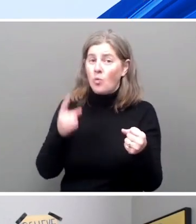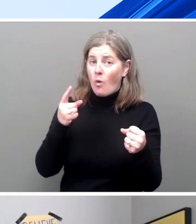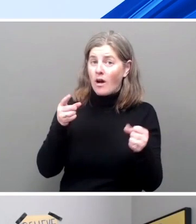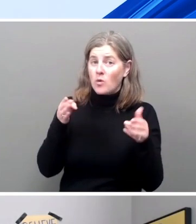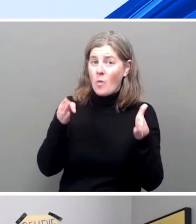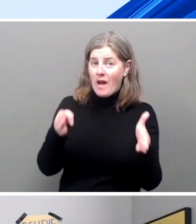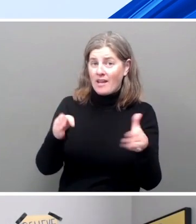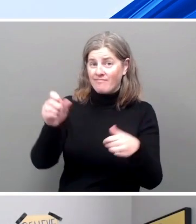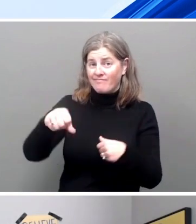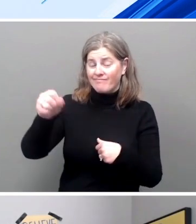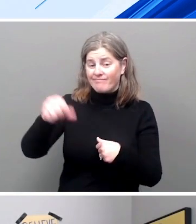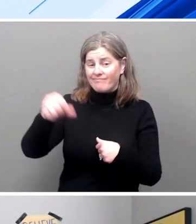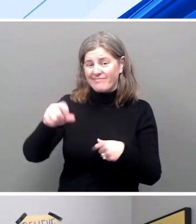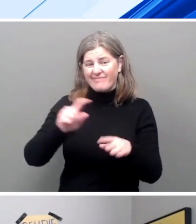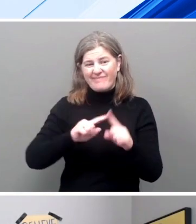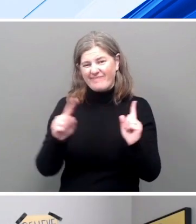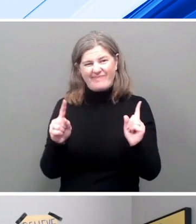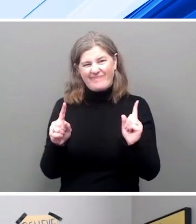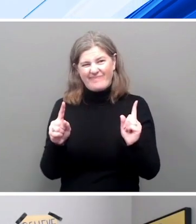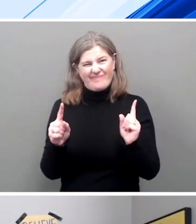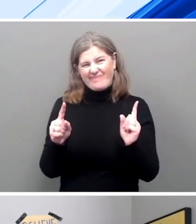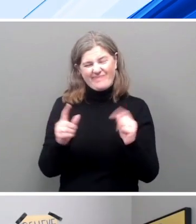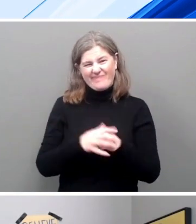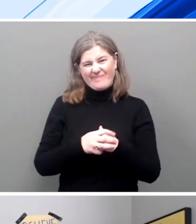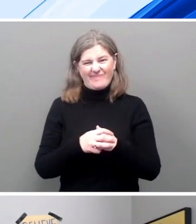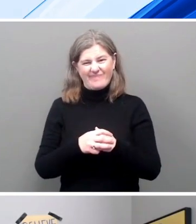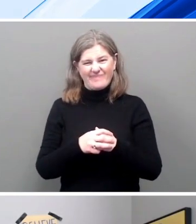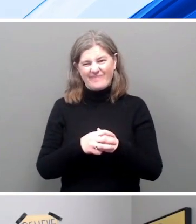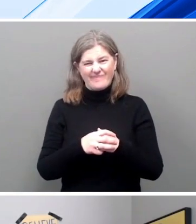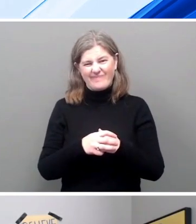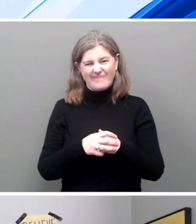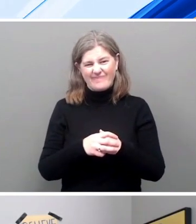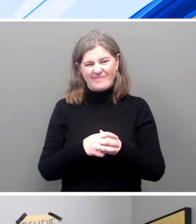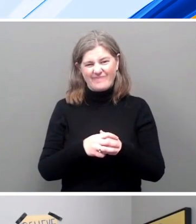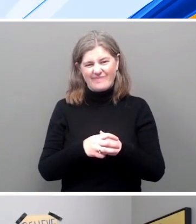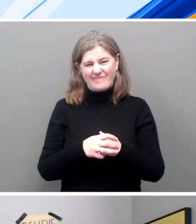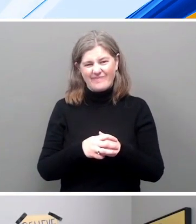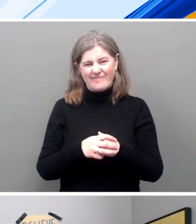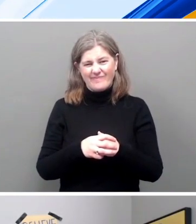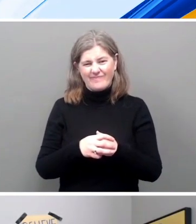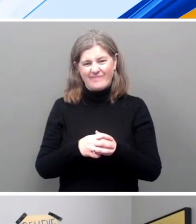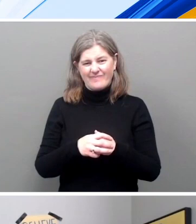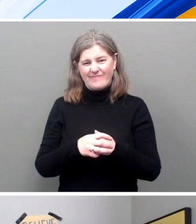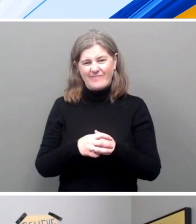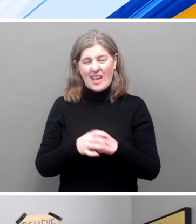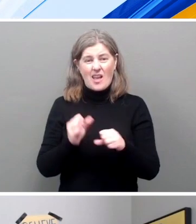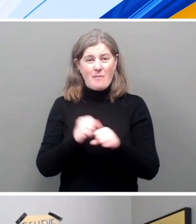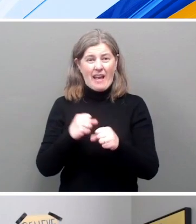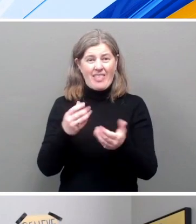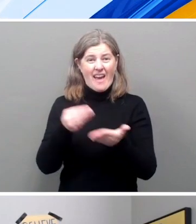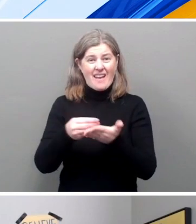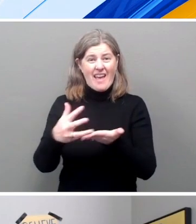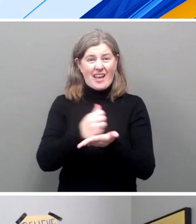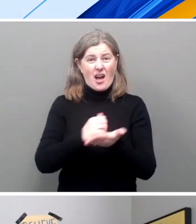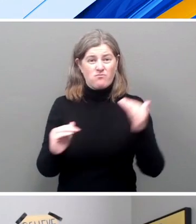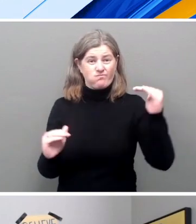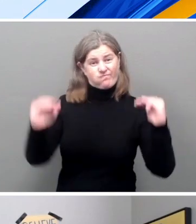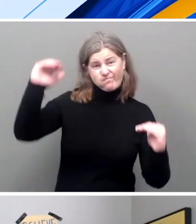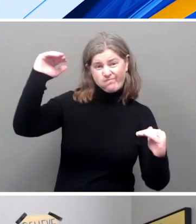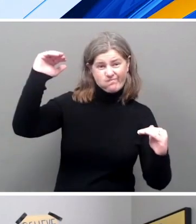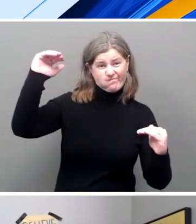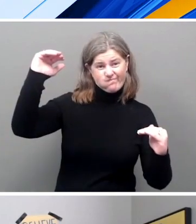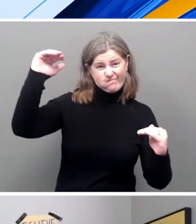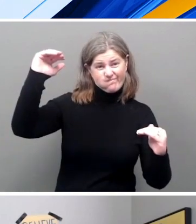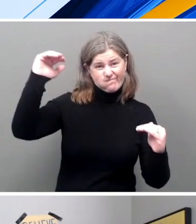this, but it doesn't, necessarily make the income discrepancy that you're talking